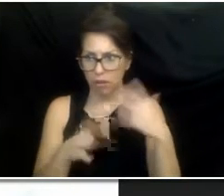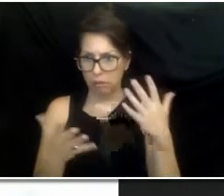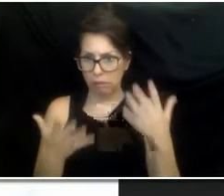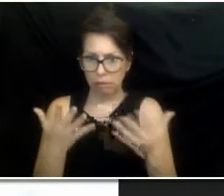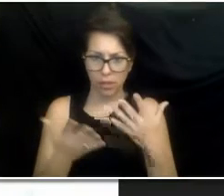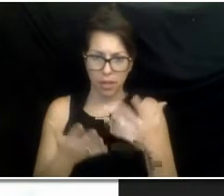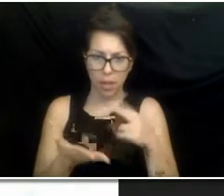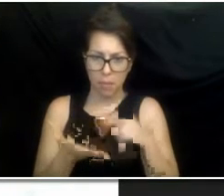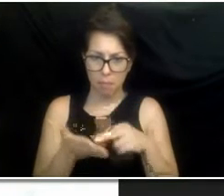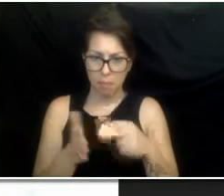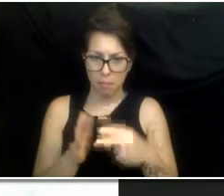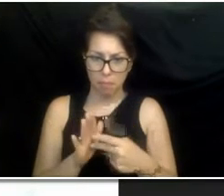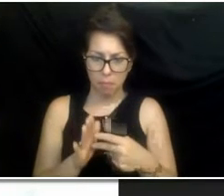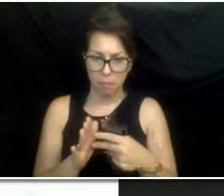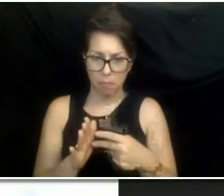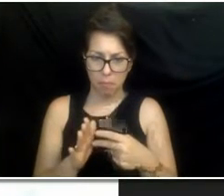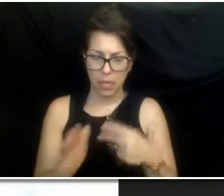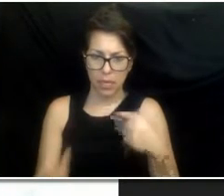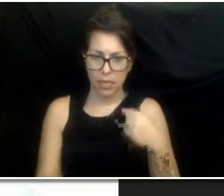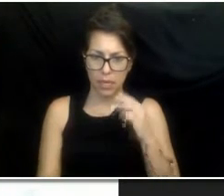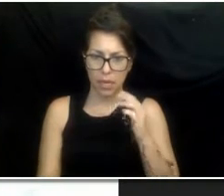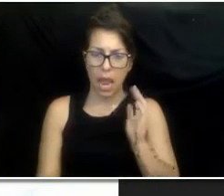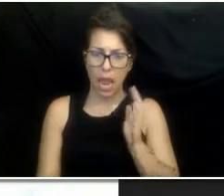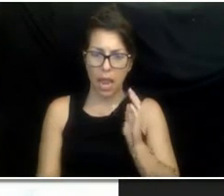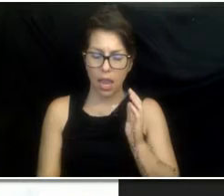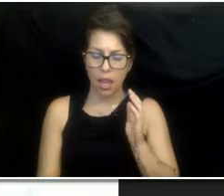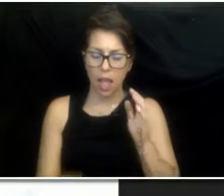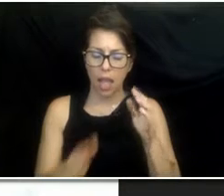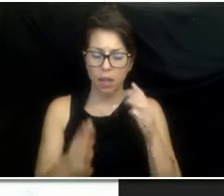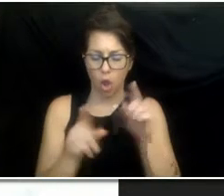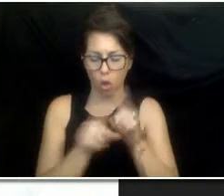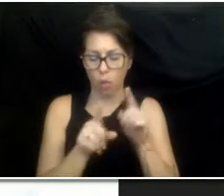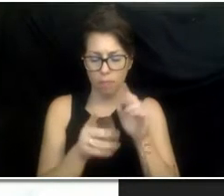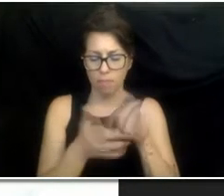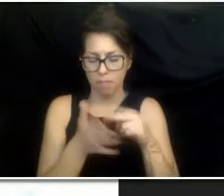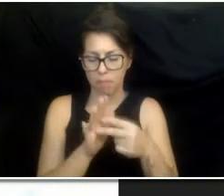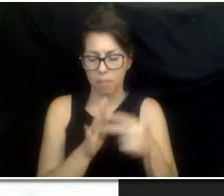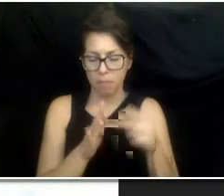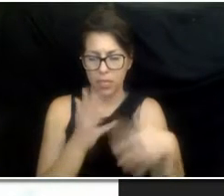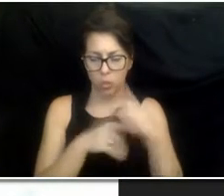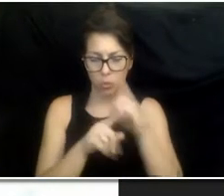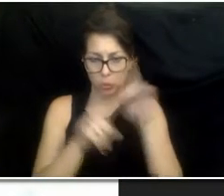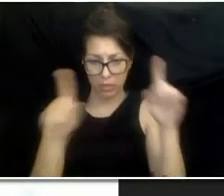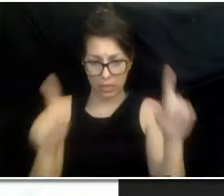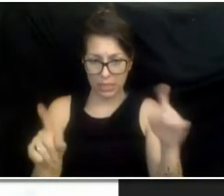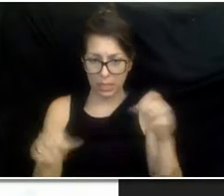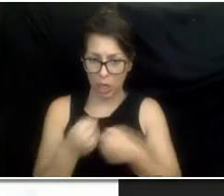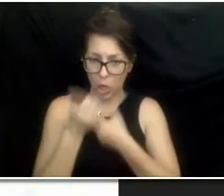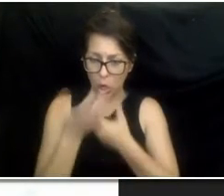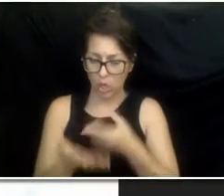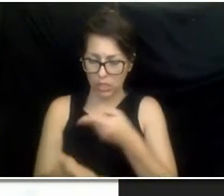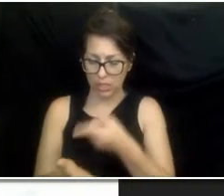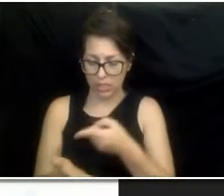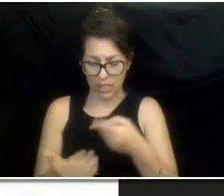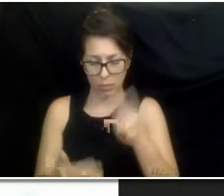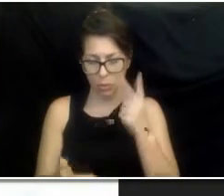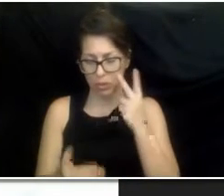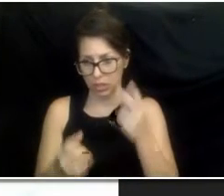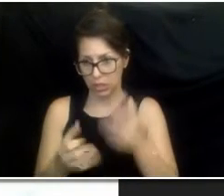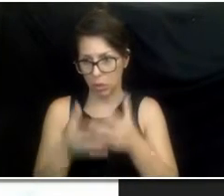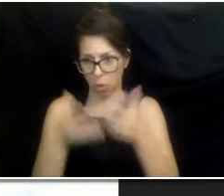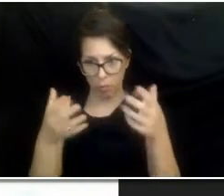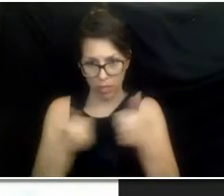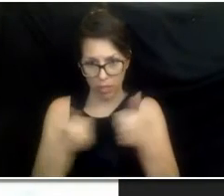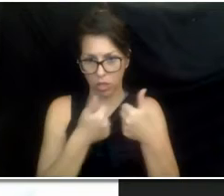um heightened existing abusive relationship in fact we're experiencing a 300% increase in calls at